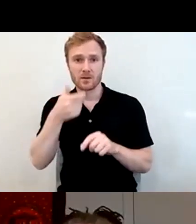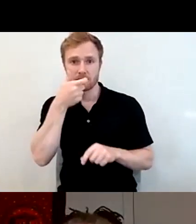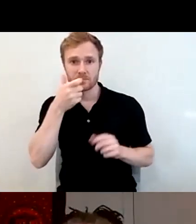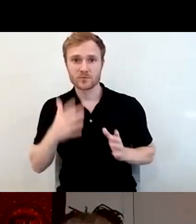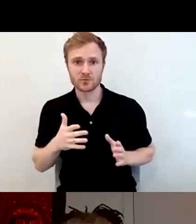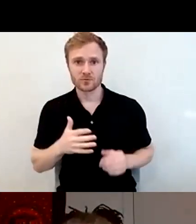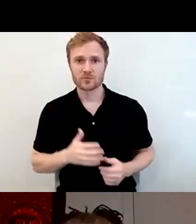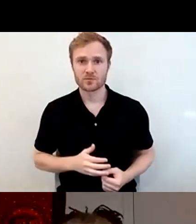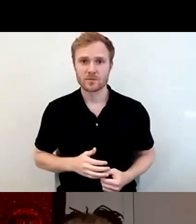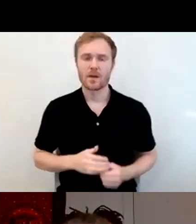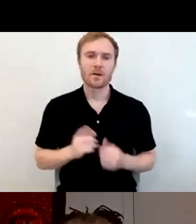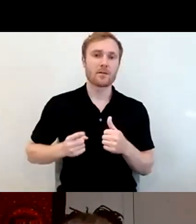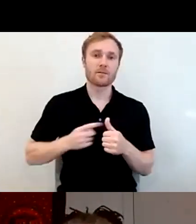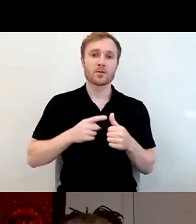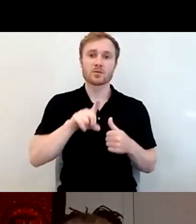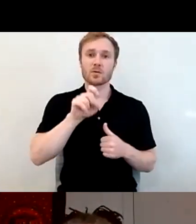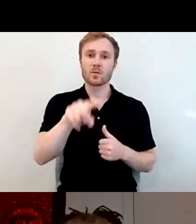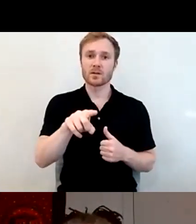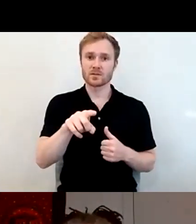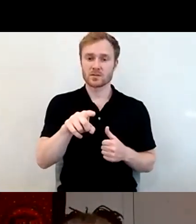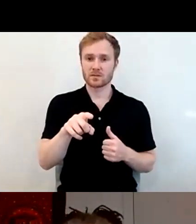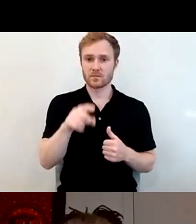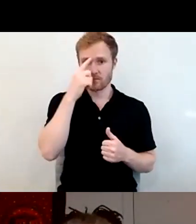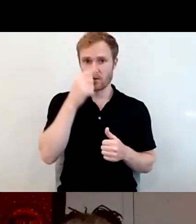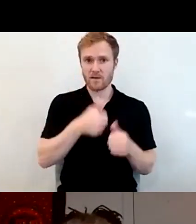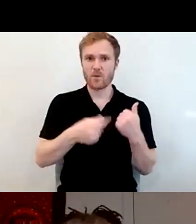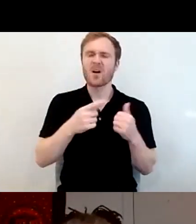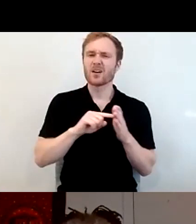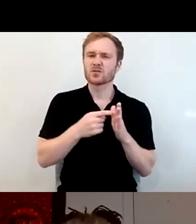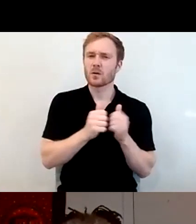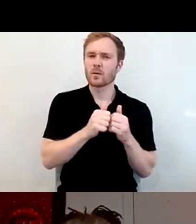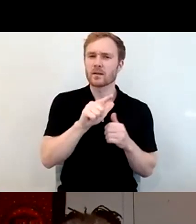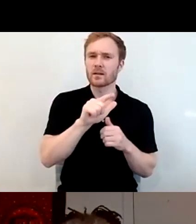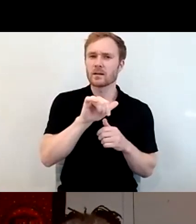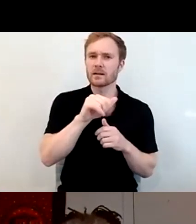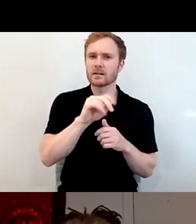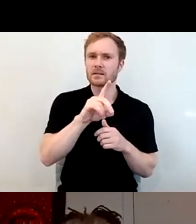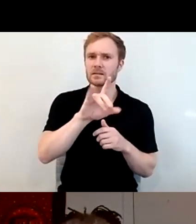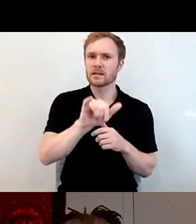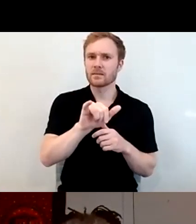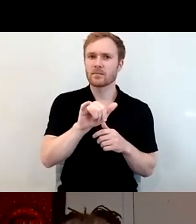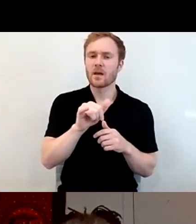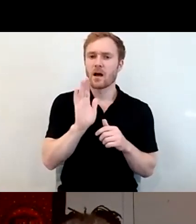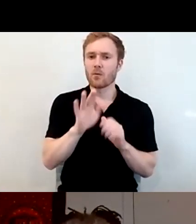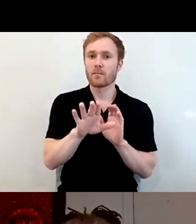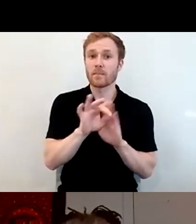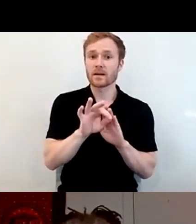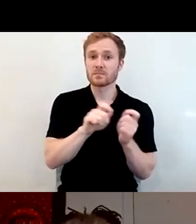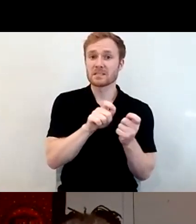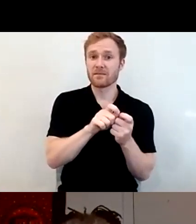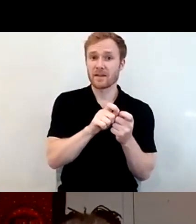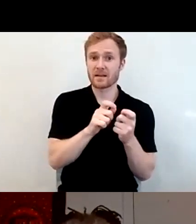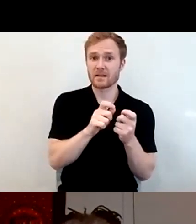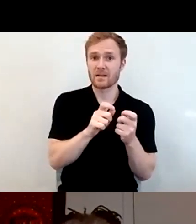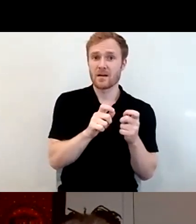that I'm going to ask everybody, but I'm going to start with Lyndsey. The way this is going to work, I'll pick out a particular panelist. I'll start with them, and then if